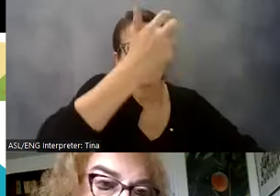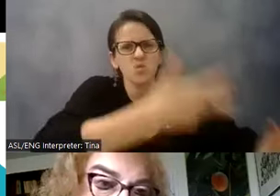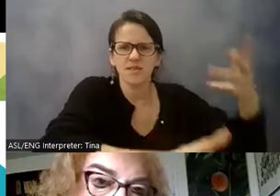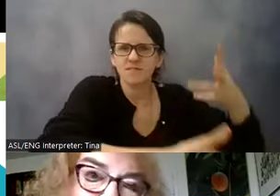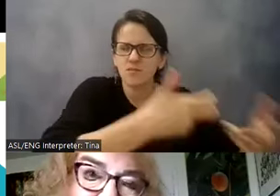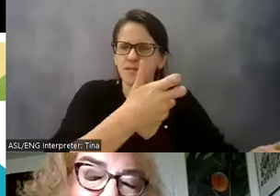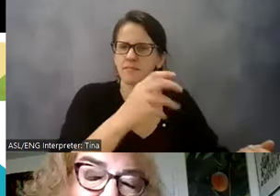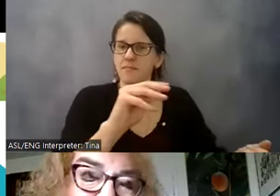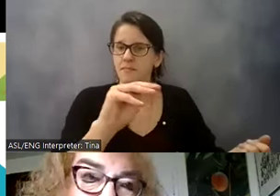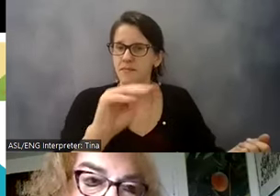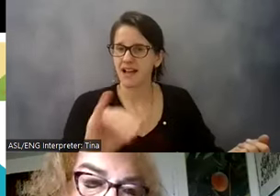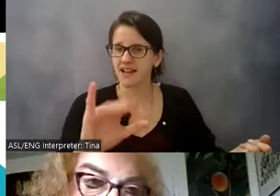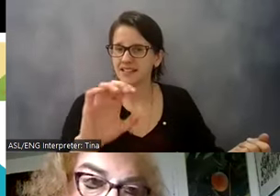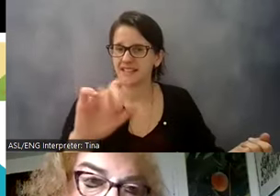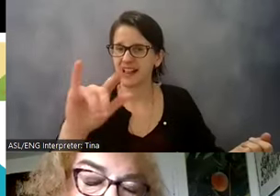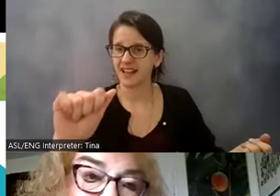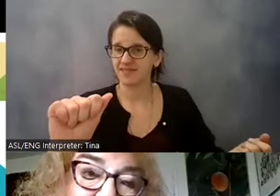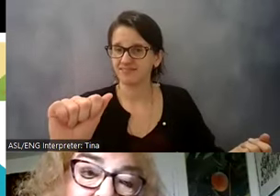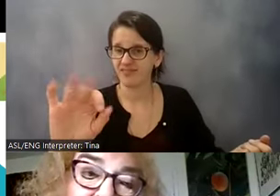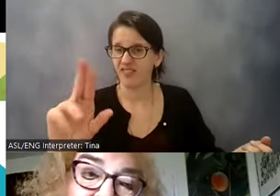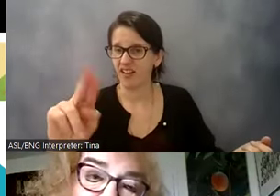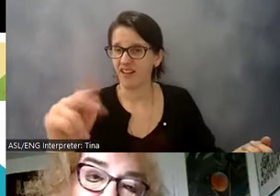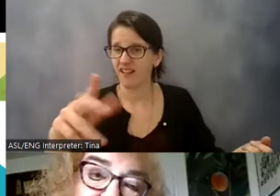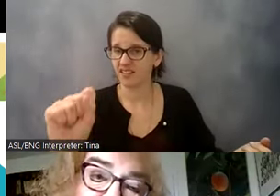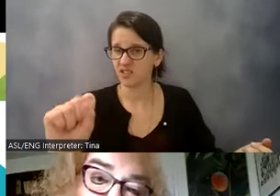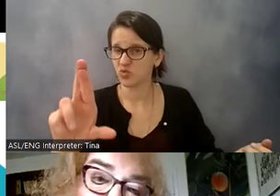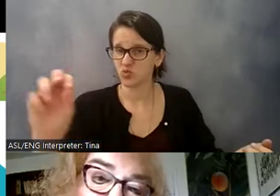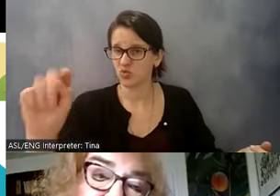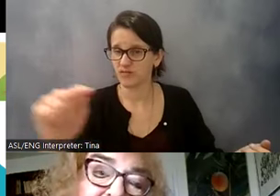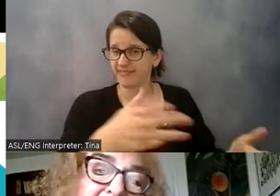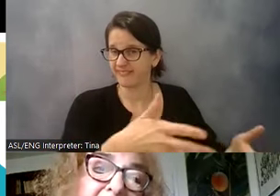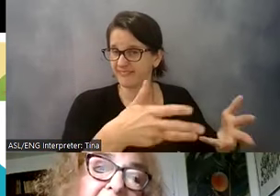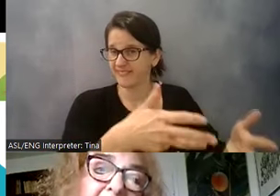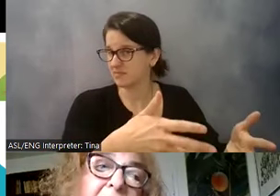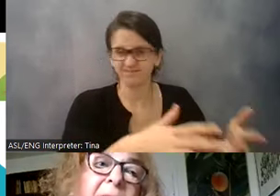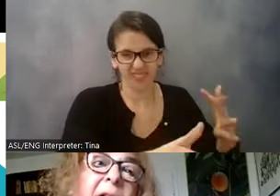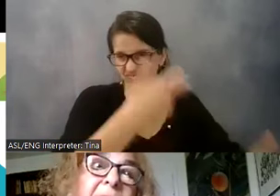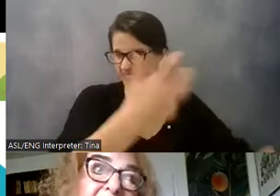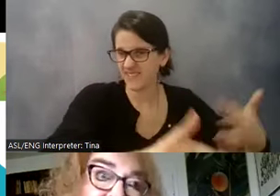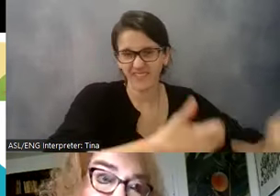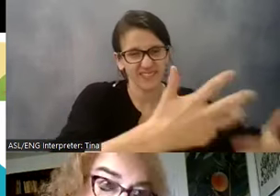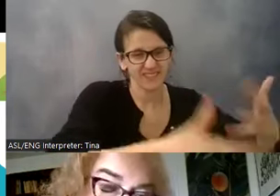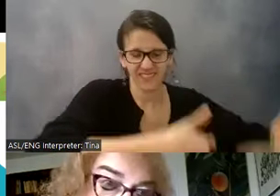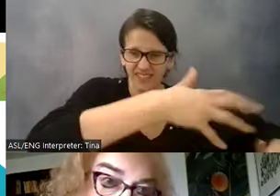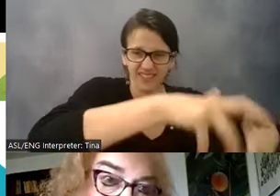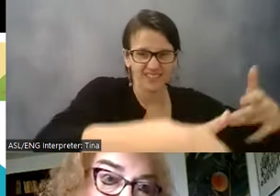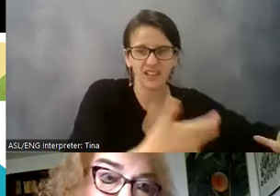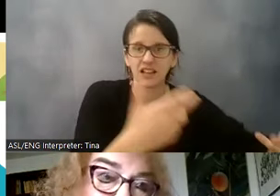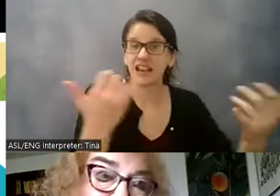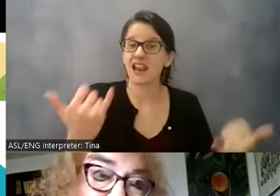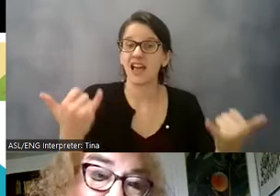those mycelium. They don't have a chance to make it. But now that no-till is becoming a thing